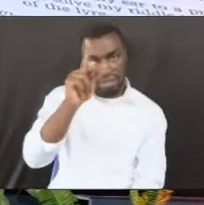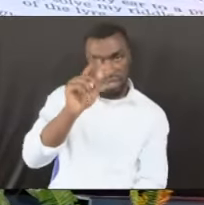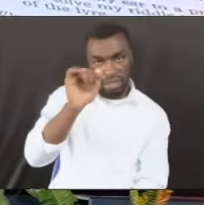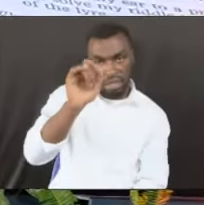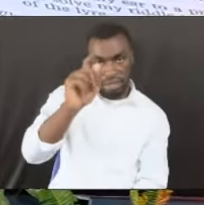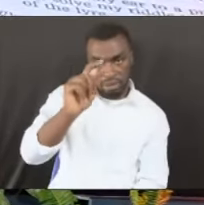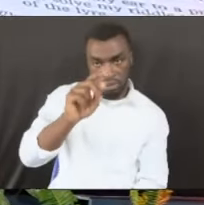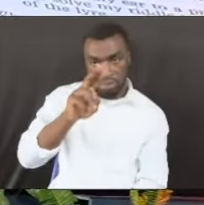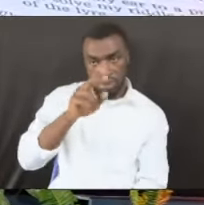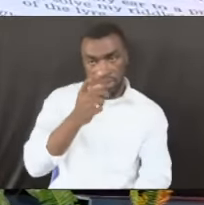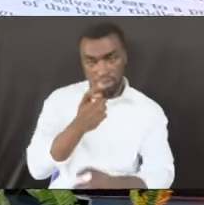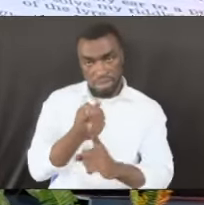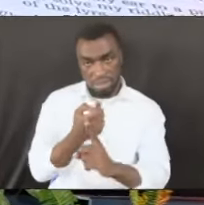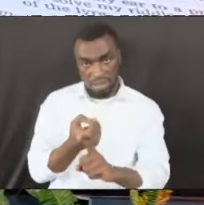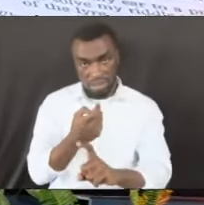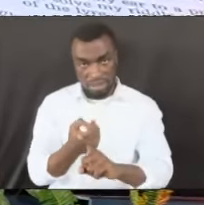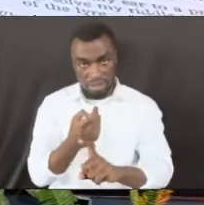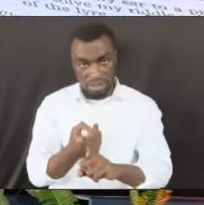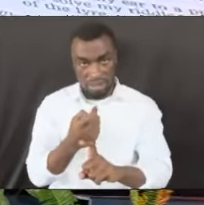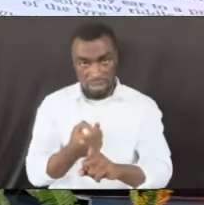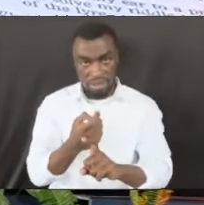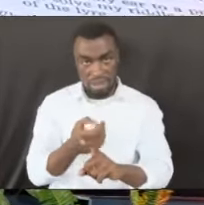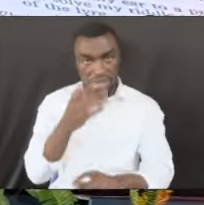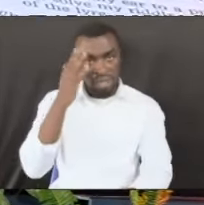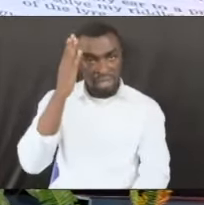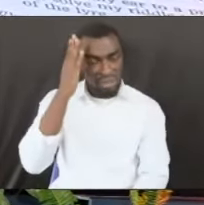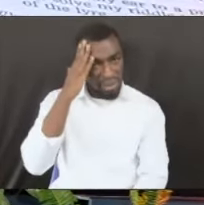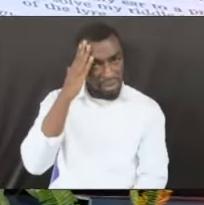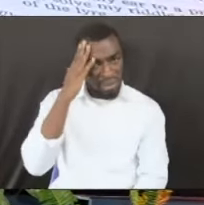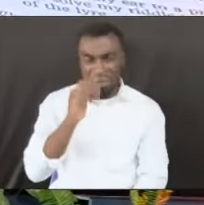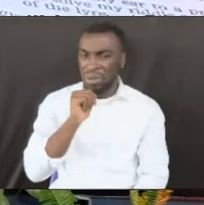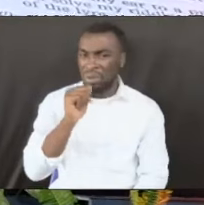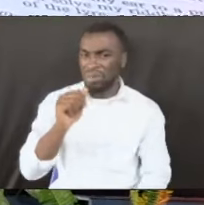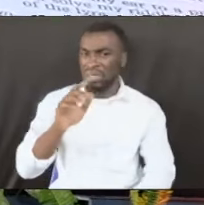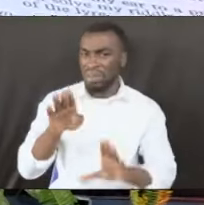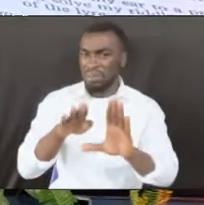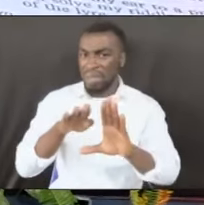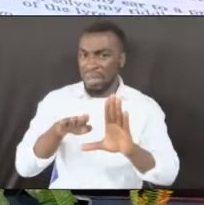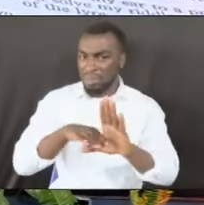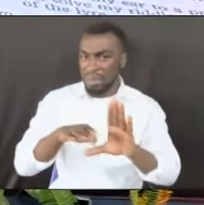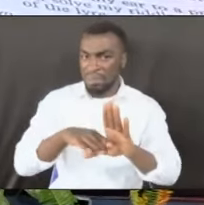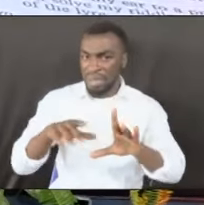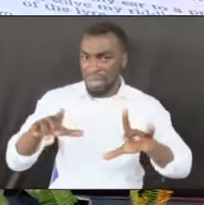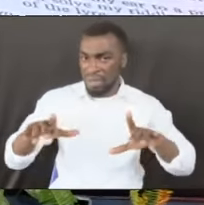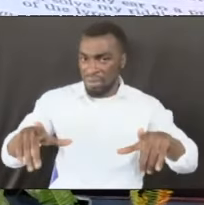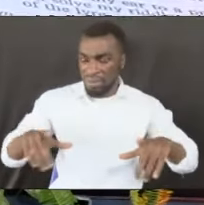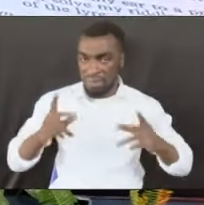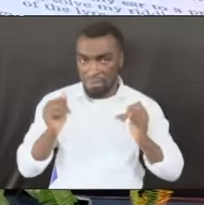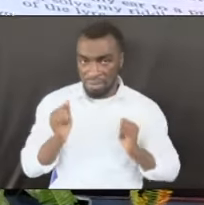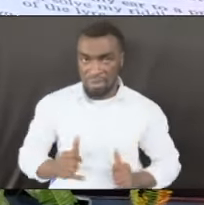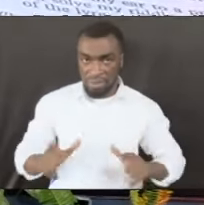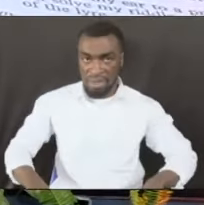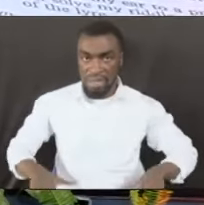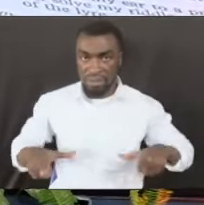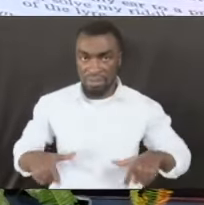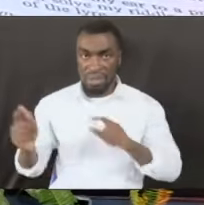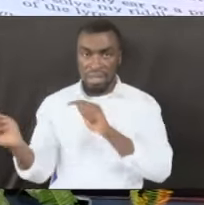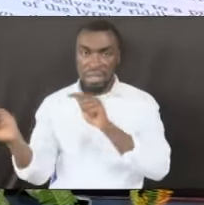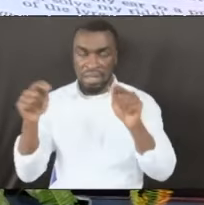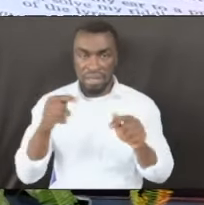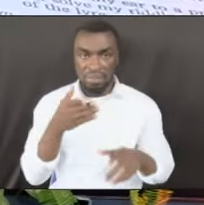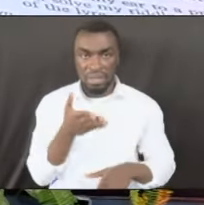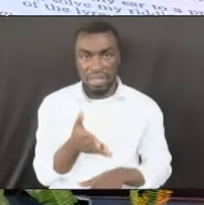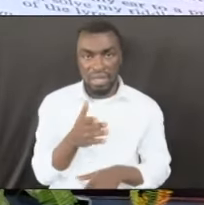me, she came here, she's not a member of New Life. She came over here, she had three requests.